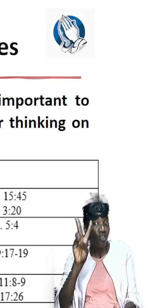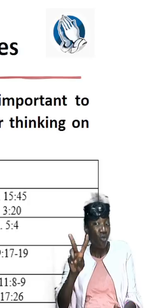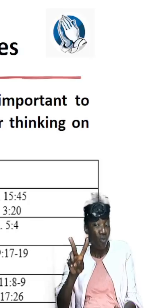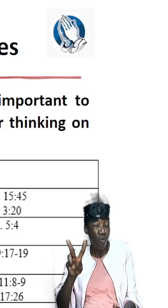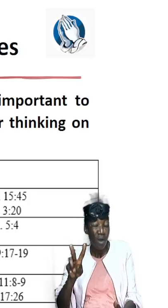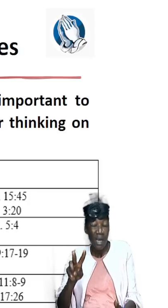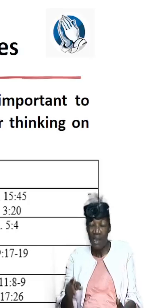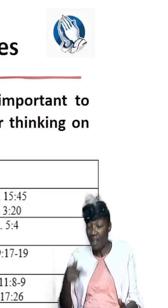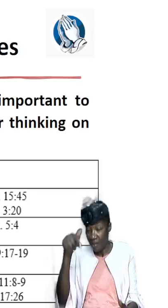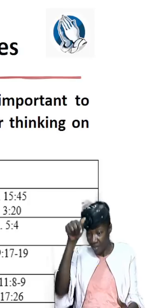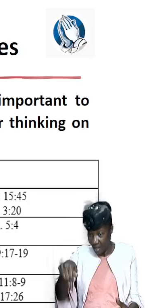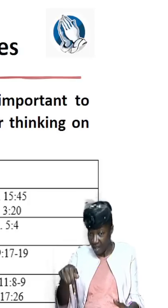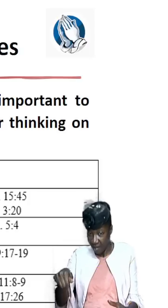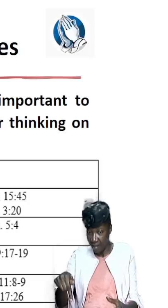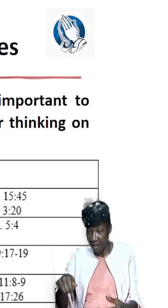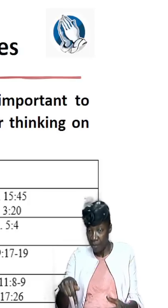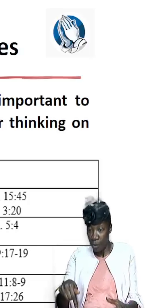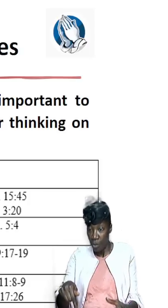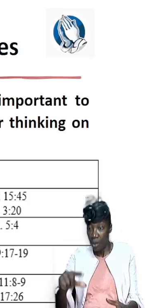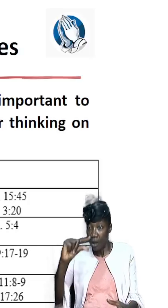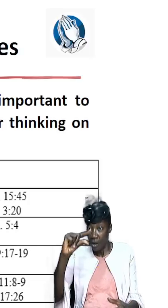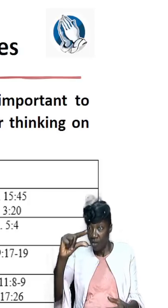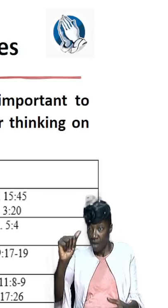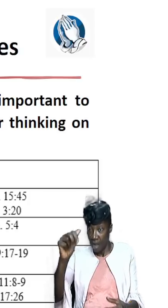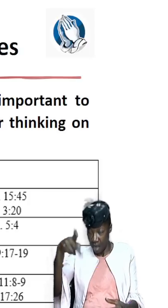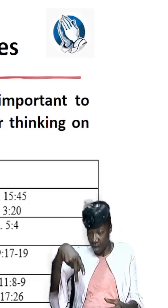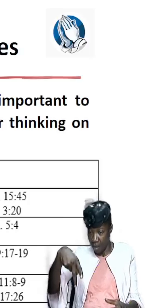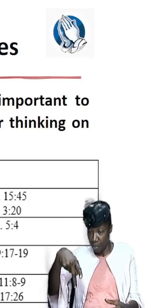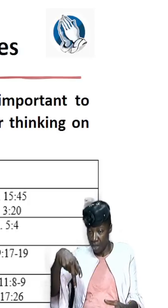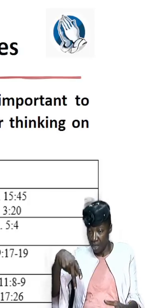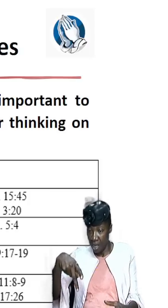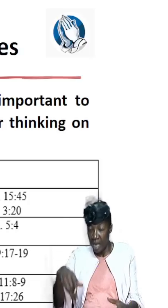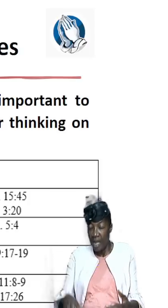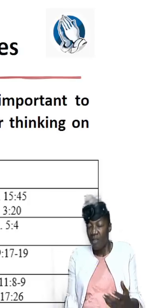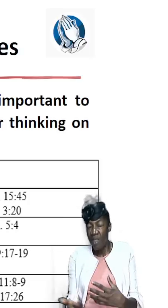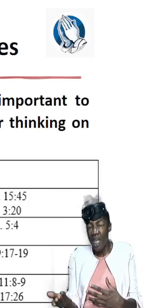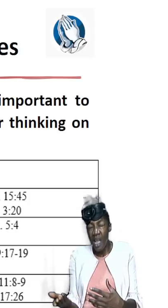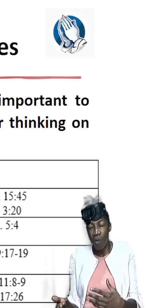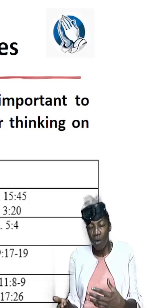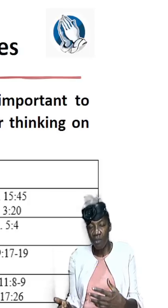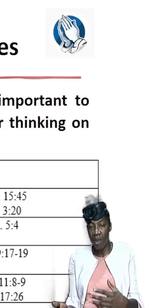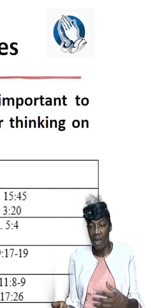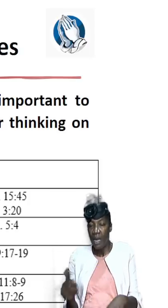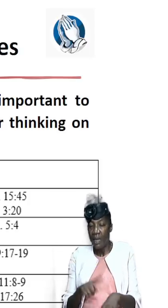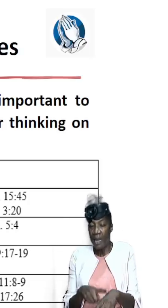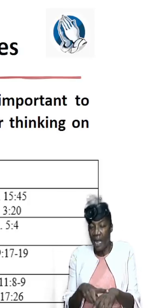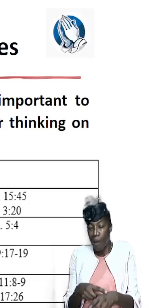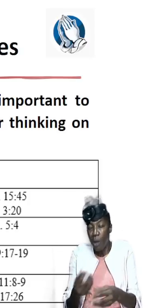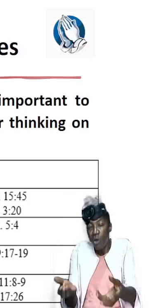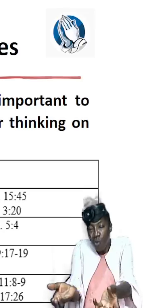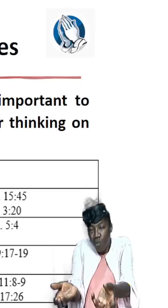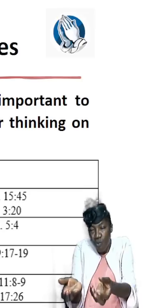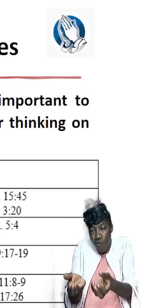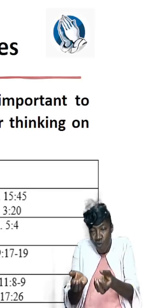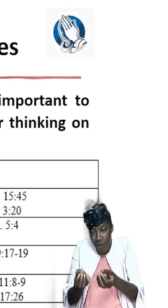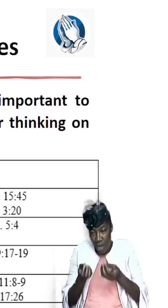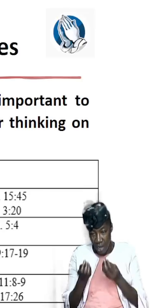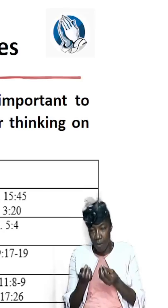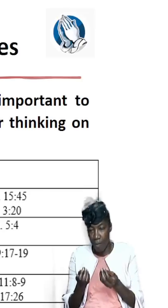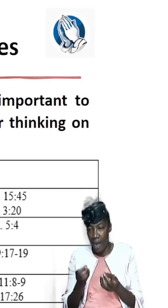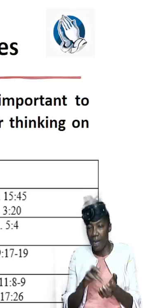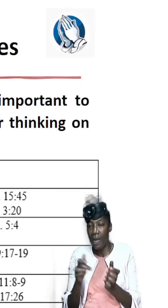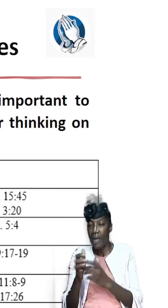theory emerged because there was an attempt to try to reconcile the Bible with